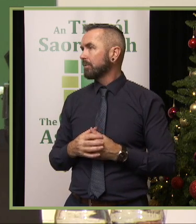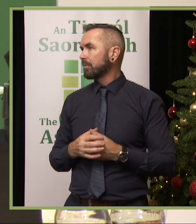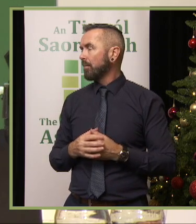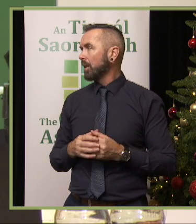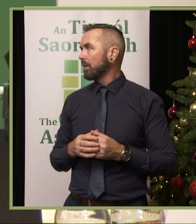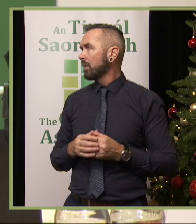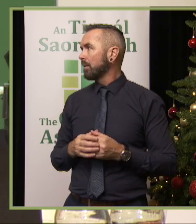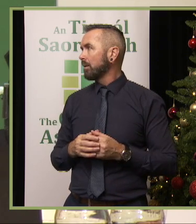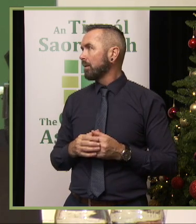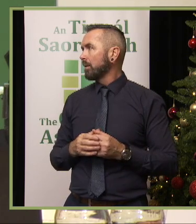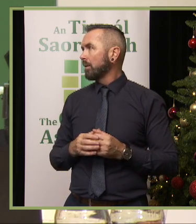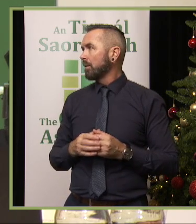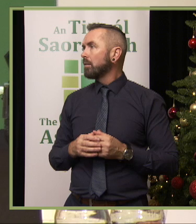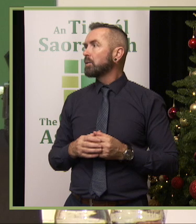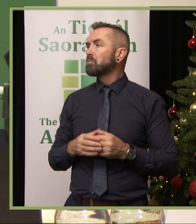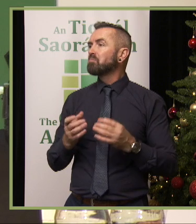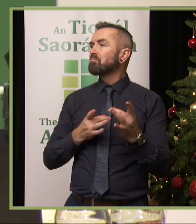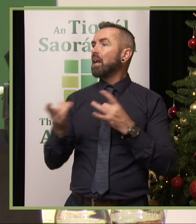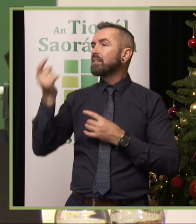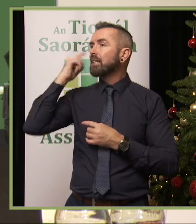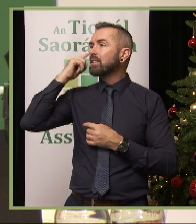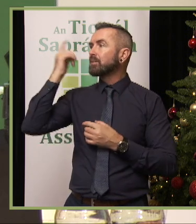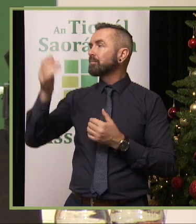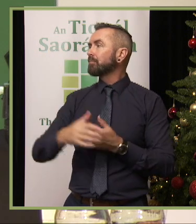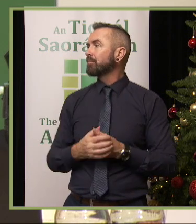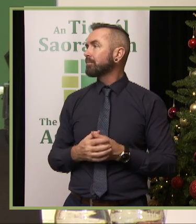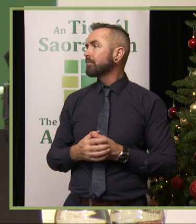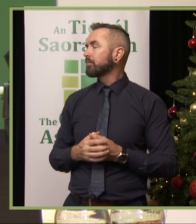Looks like that makes sense.